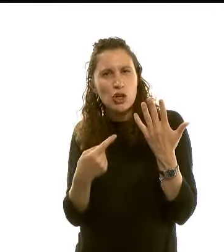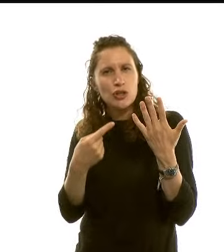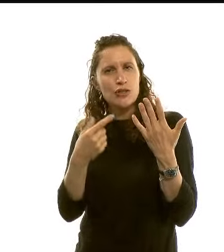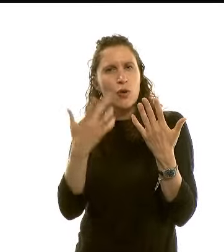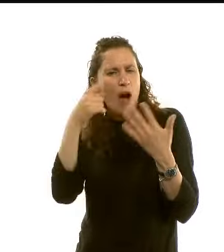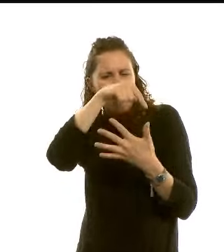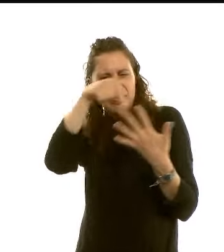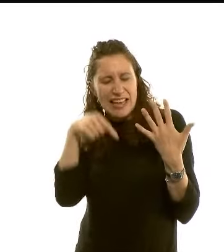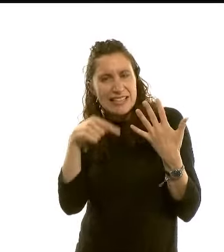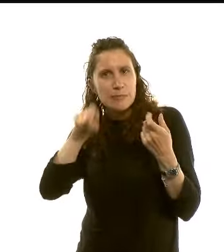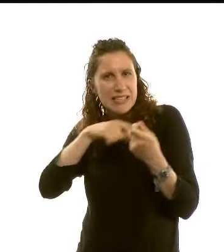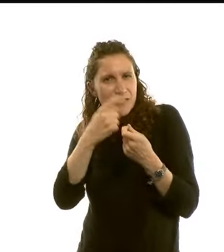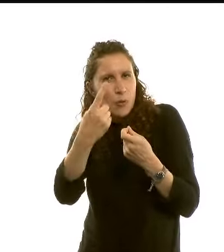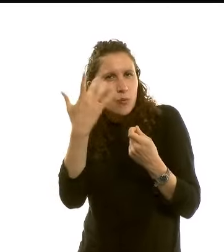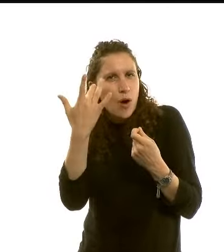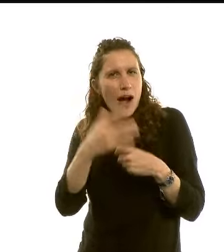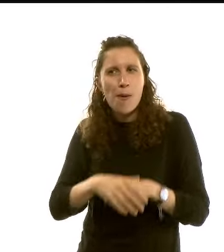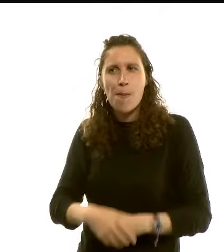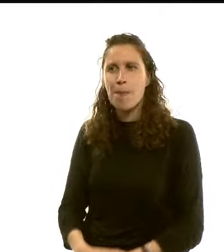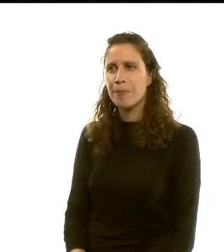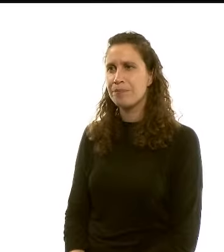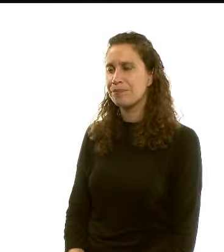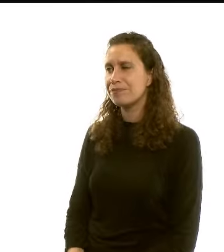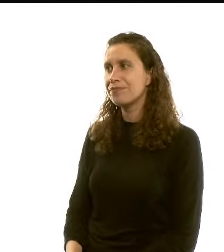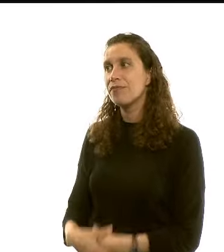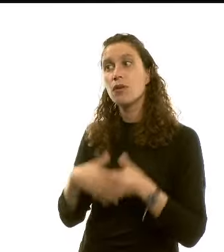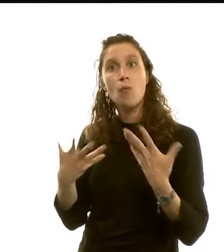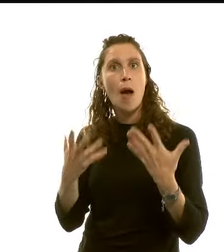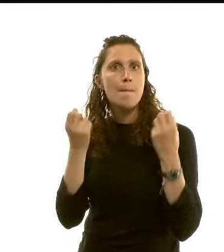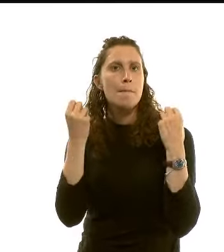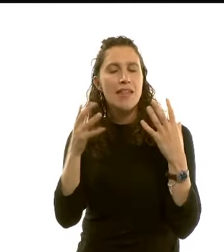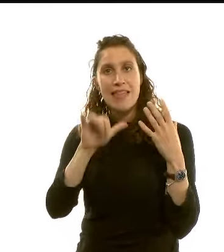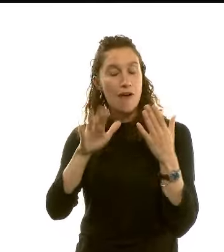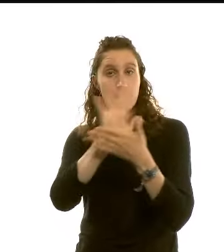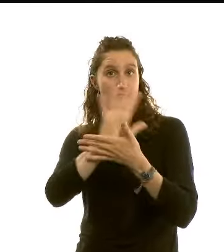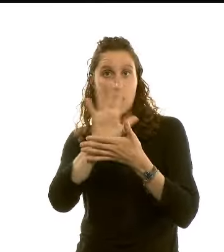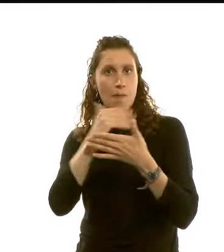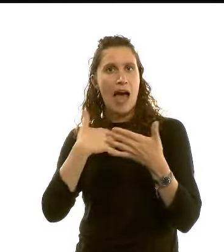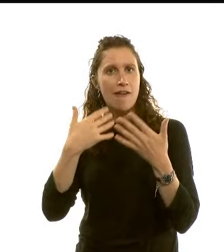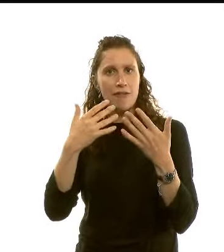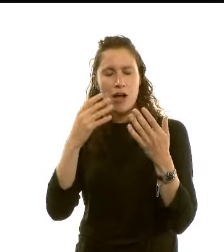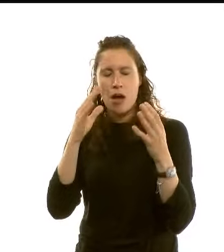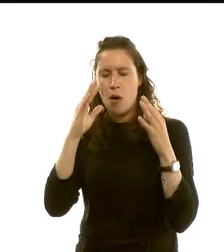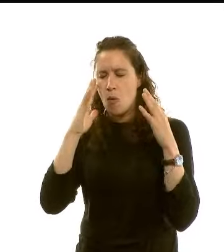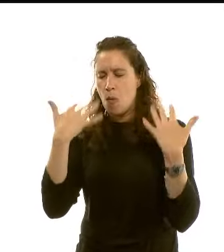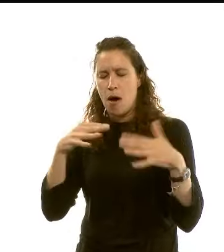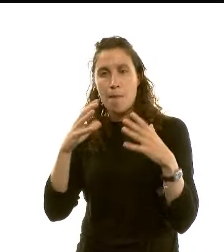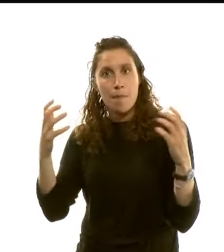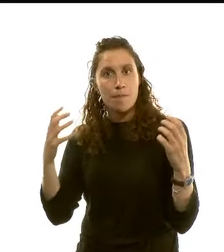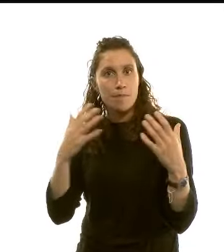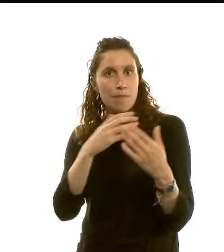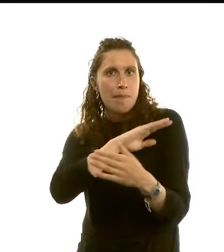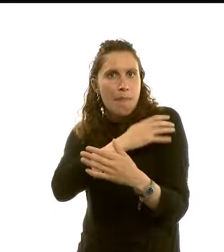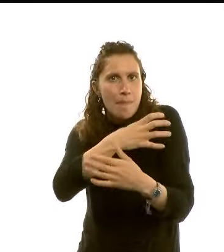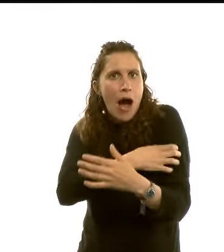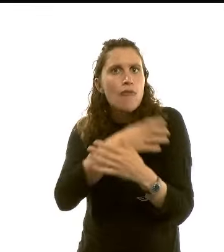Why these? Yes, with all the iconic moments and scenes from the movie, it was certainly really difficult to pick from.